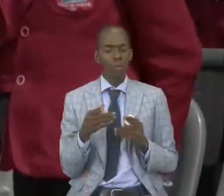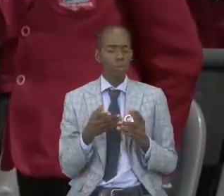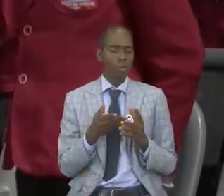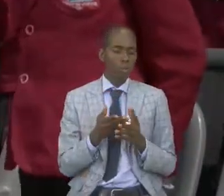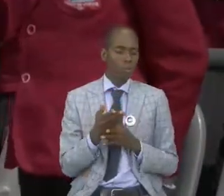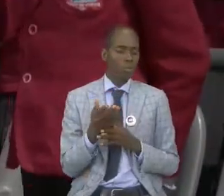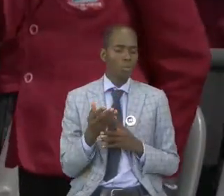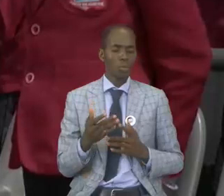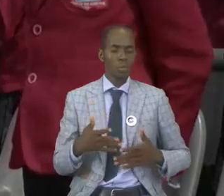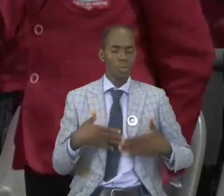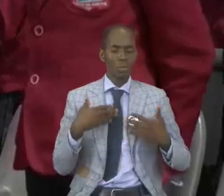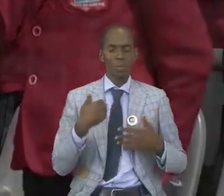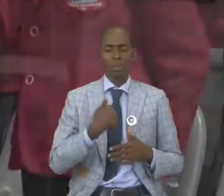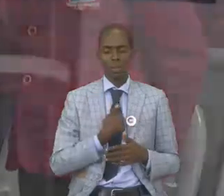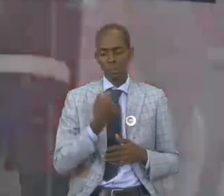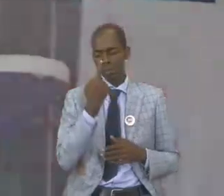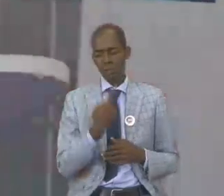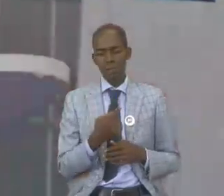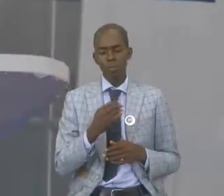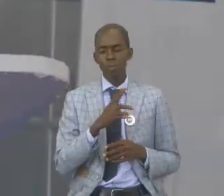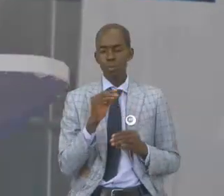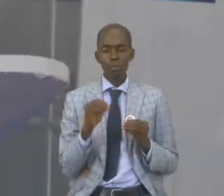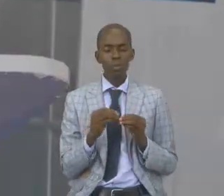No more just roaming about,